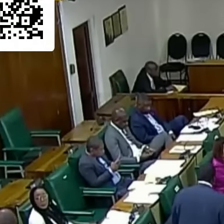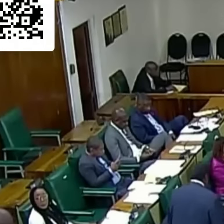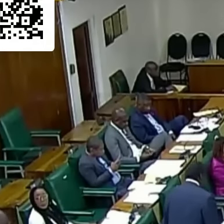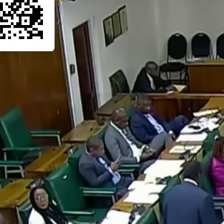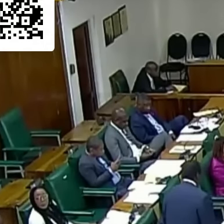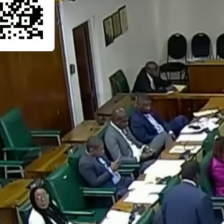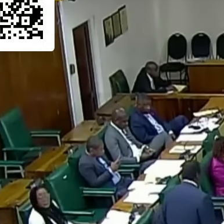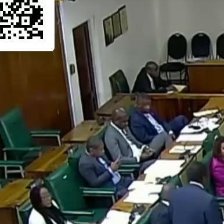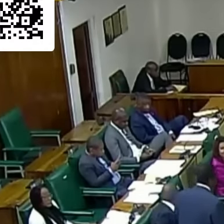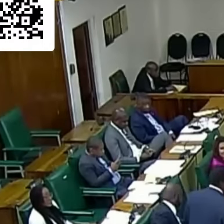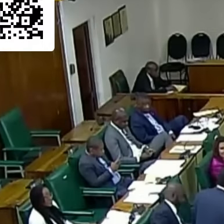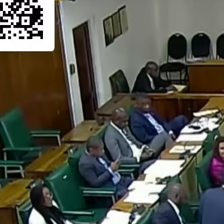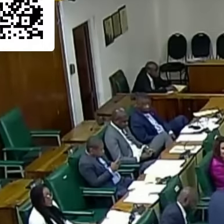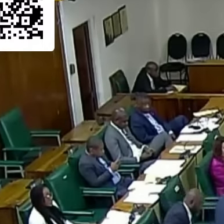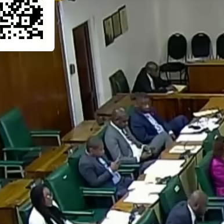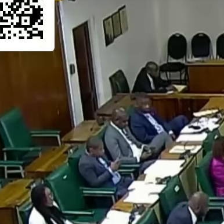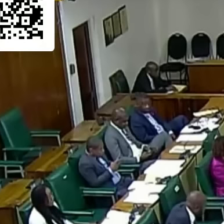Who says so?